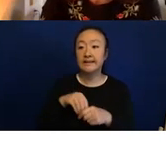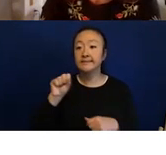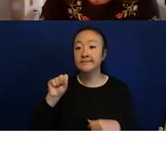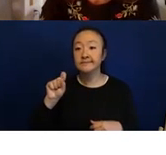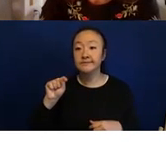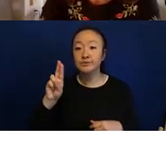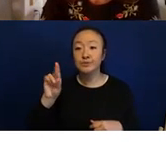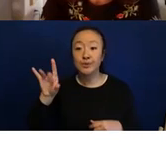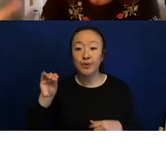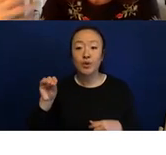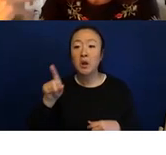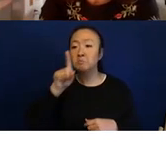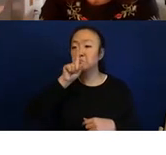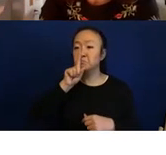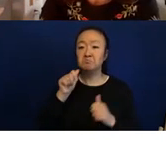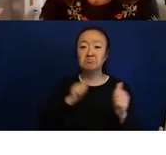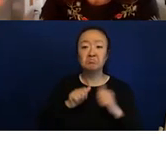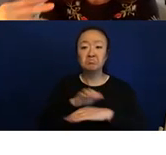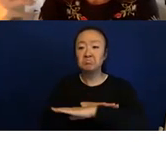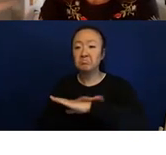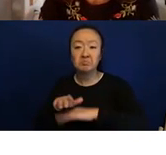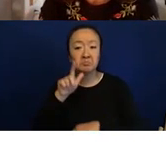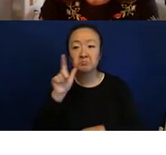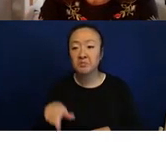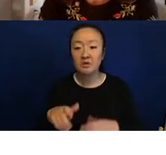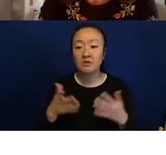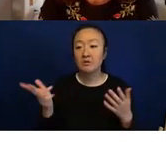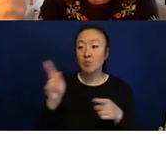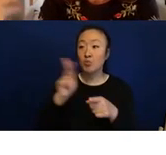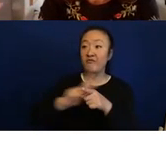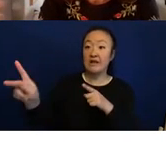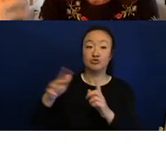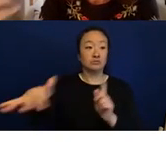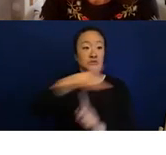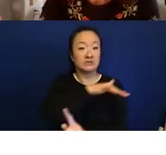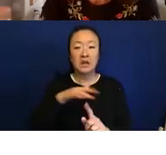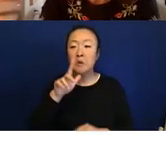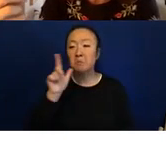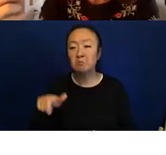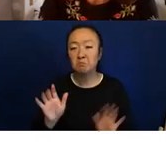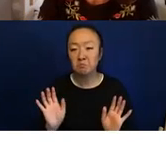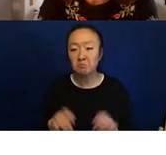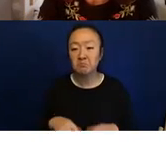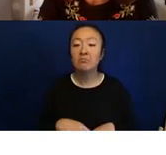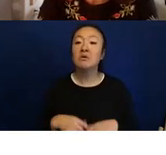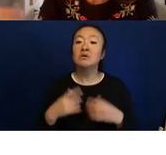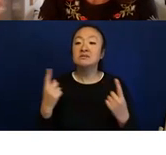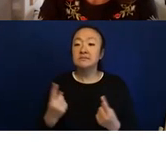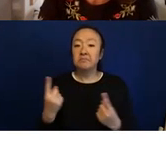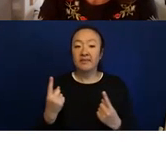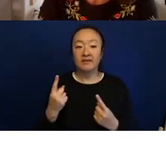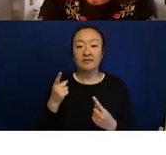a theatrical stage, doesn't have to be in a professional setting, but just something that